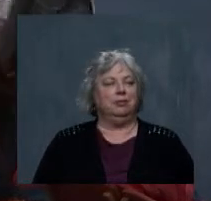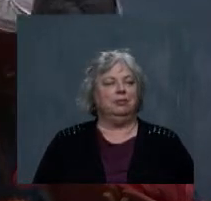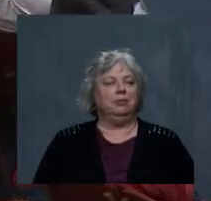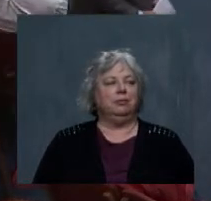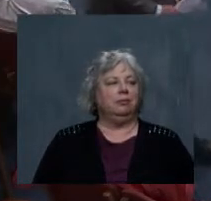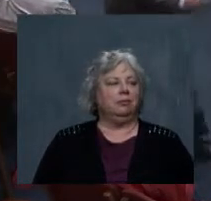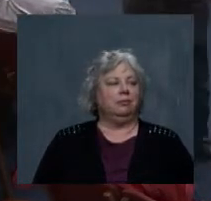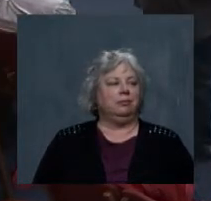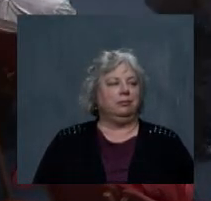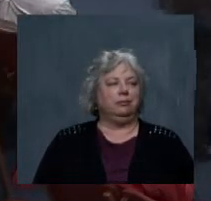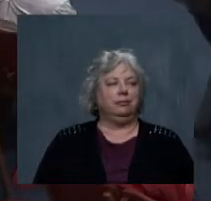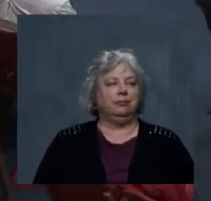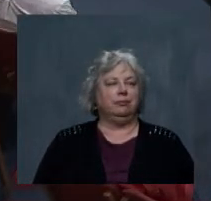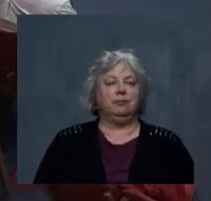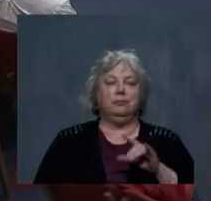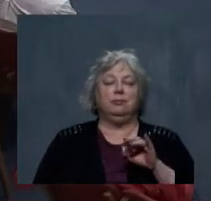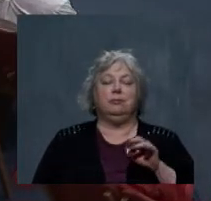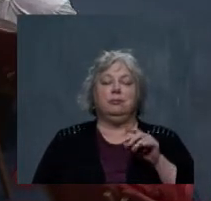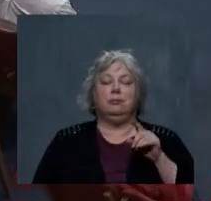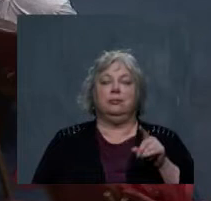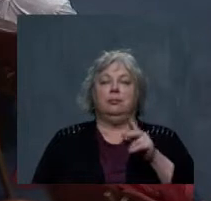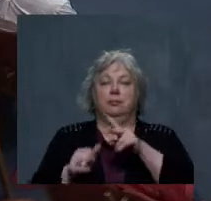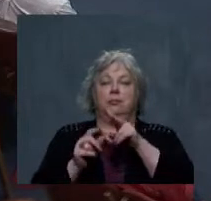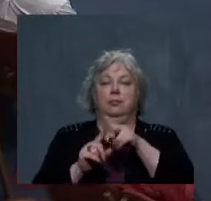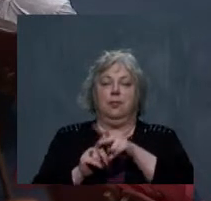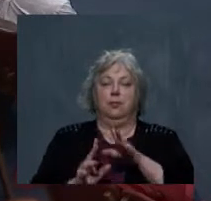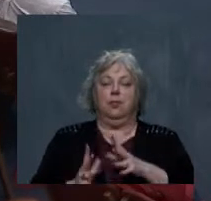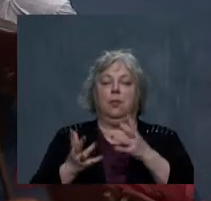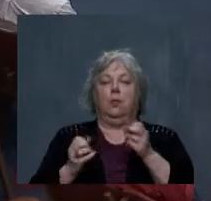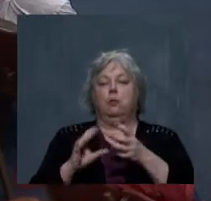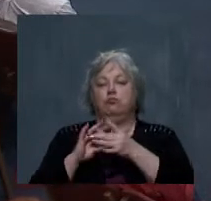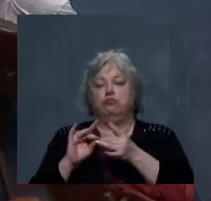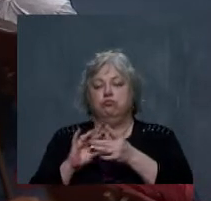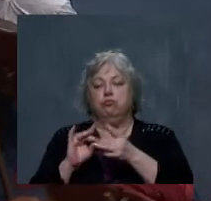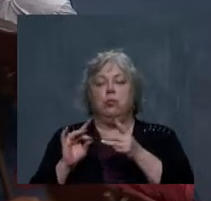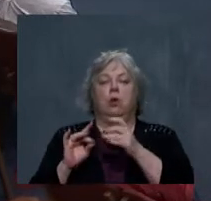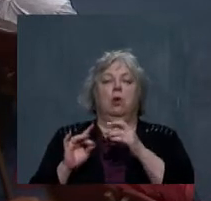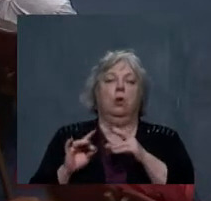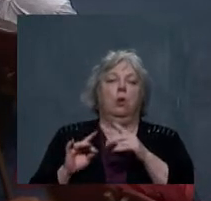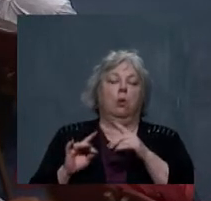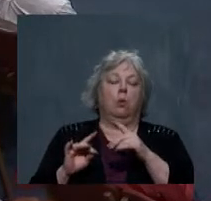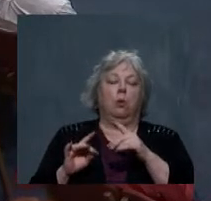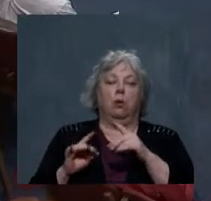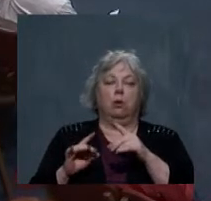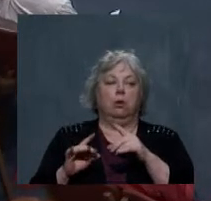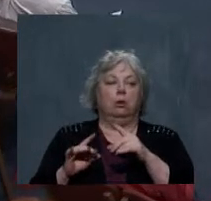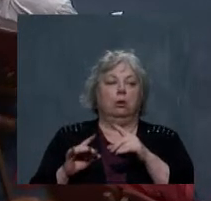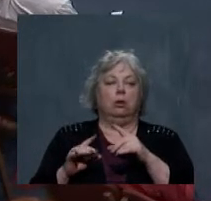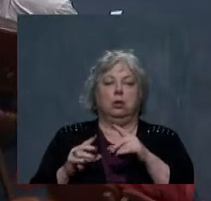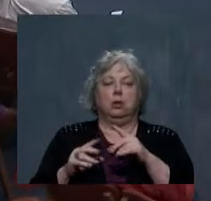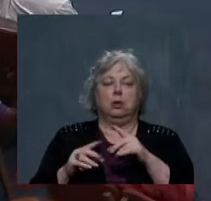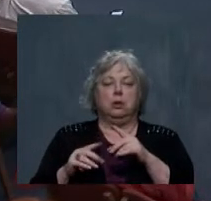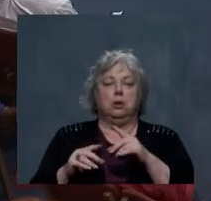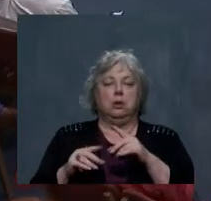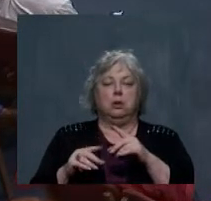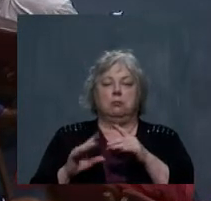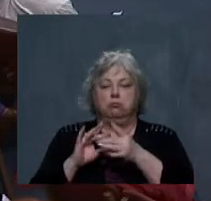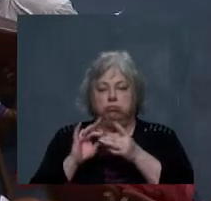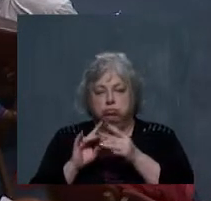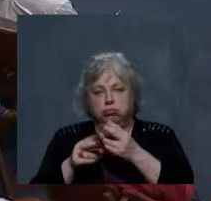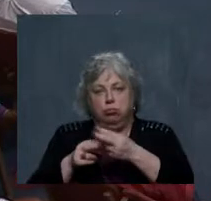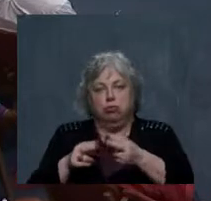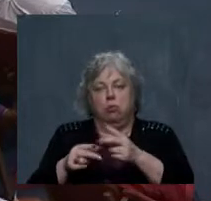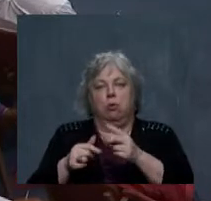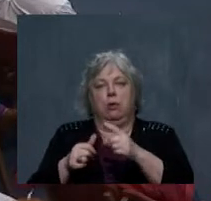and if he wishes to make his presentation or state his case, or yield his time